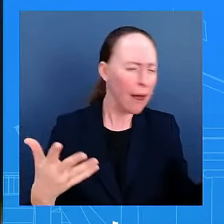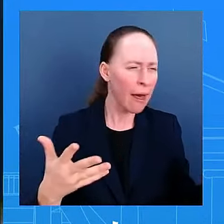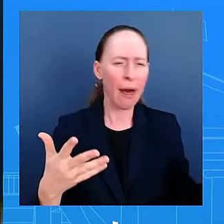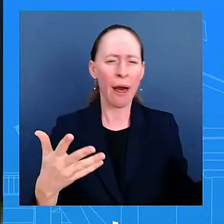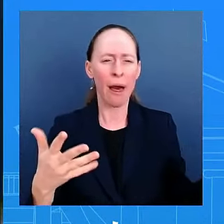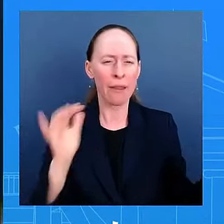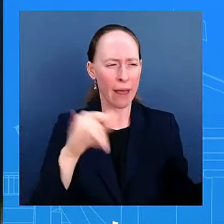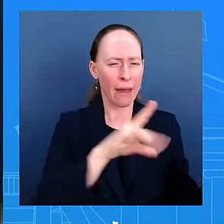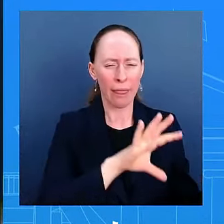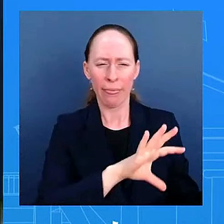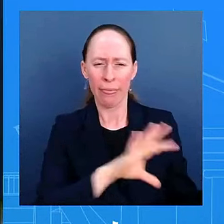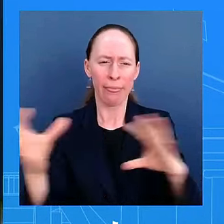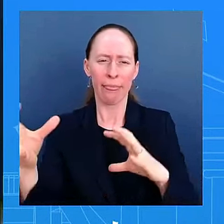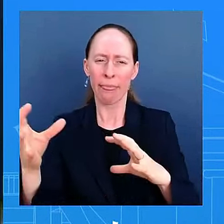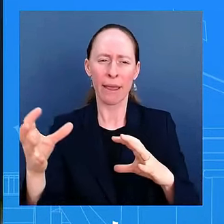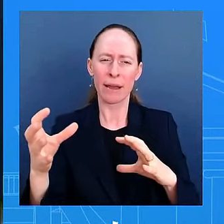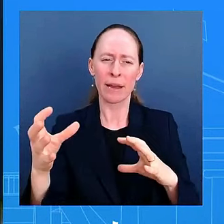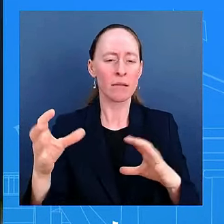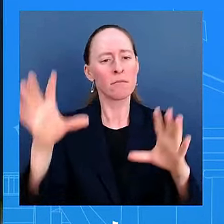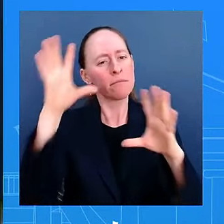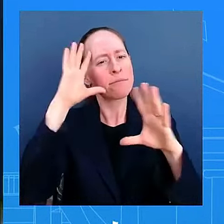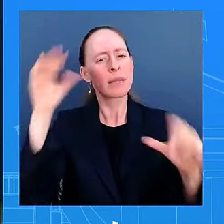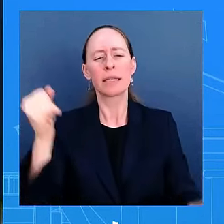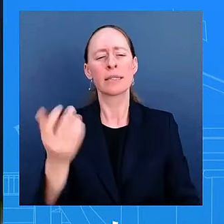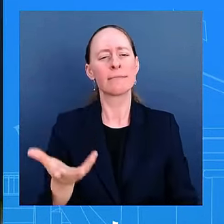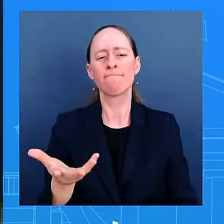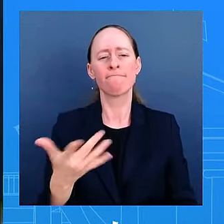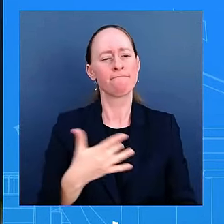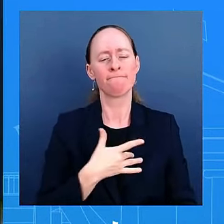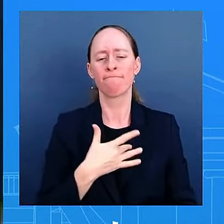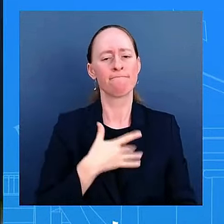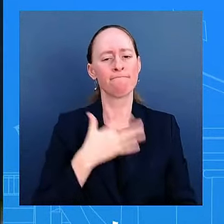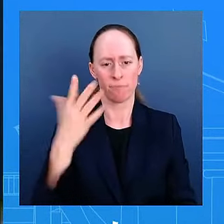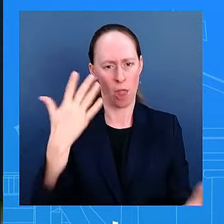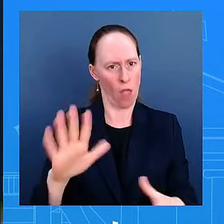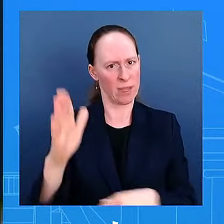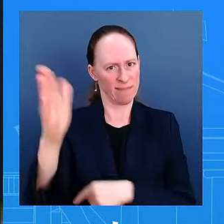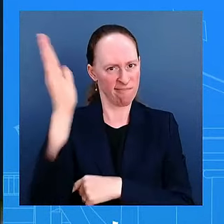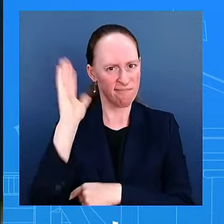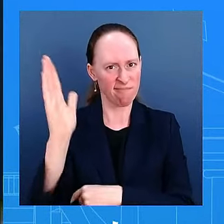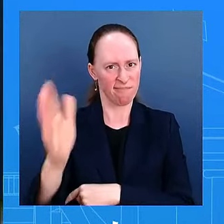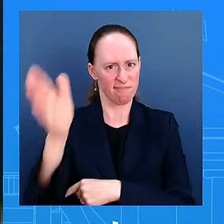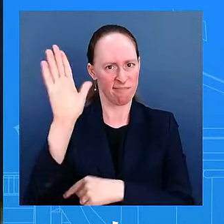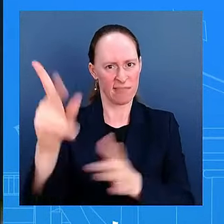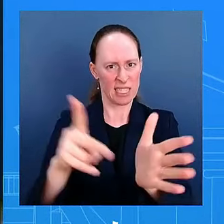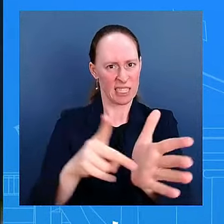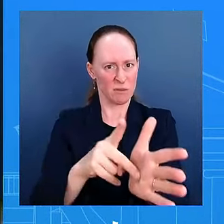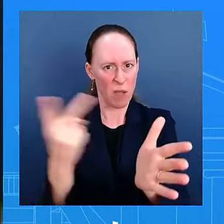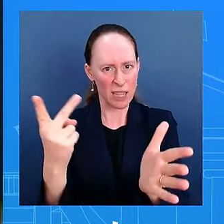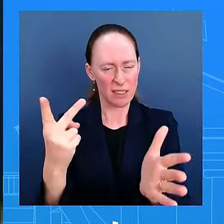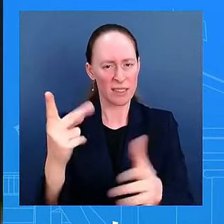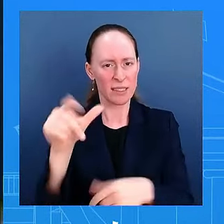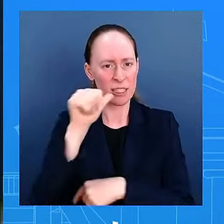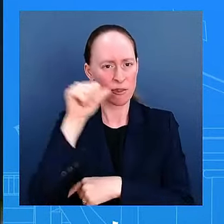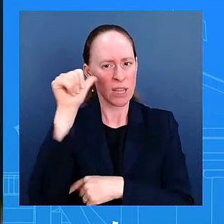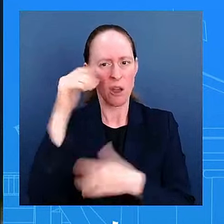he spoke very publicly twice yesterday, and I think that message was sent loud and clear.